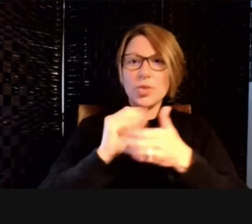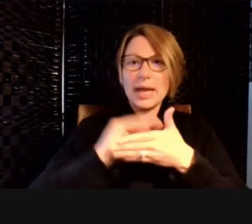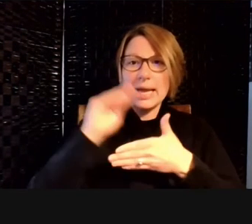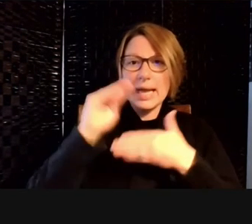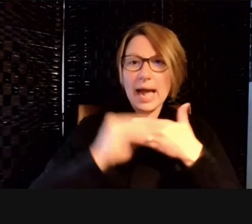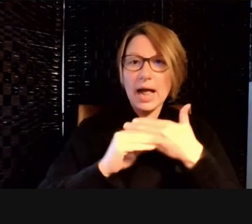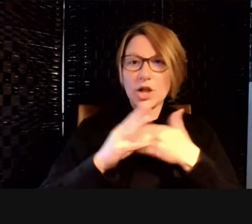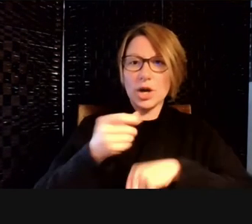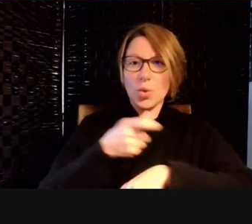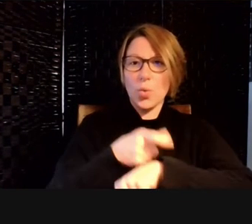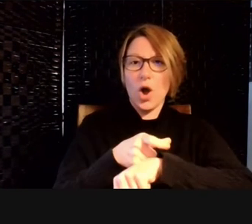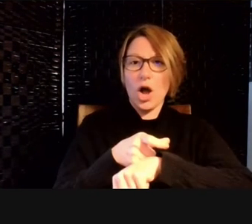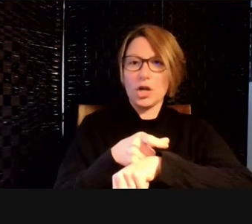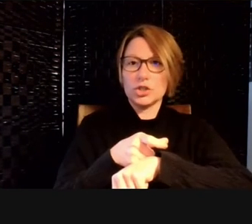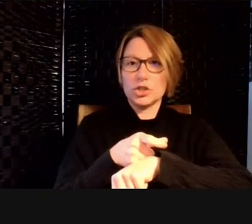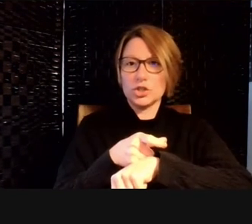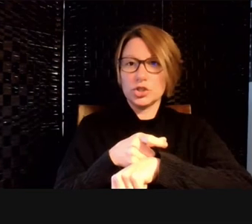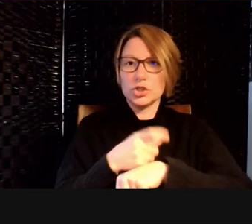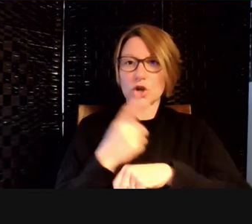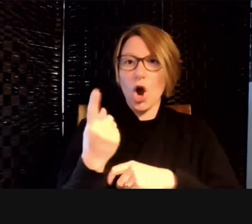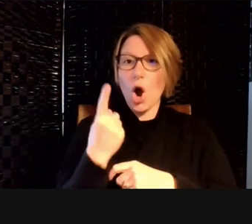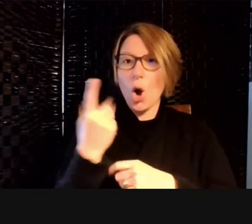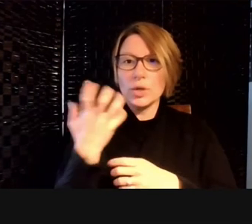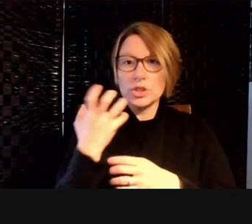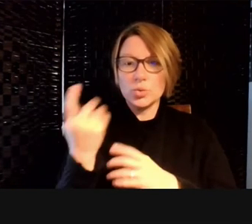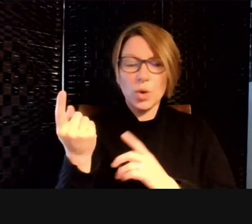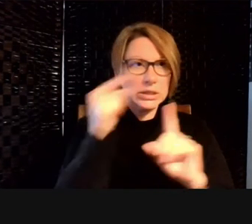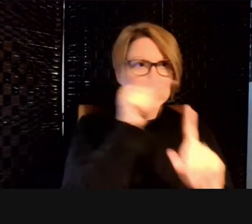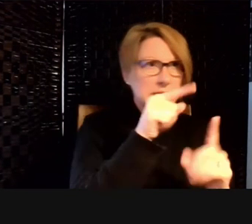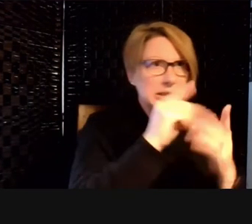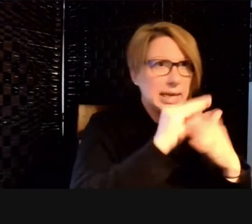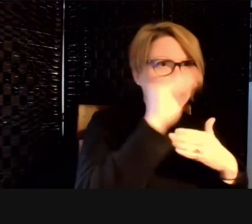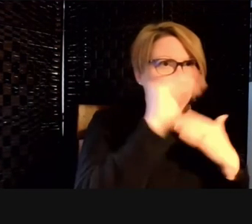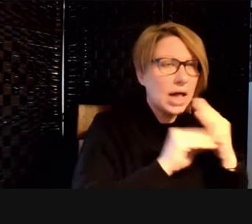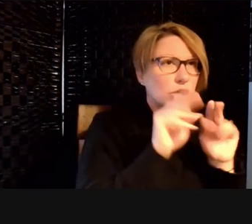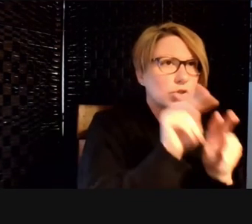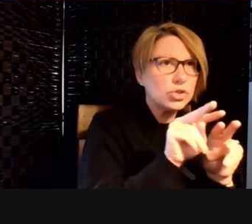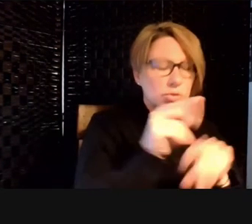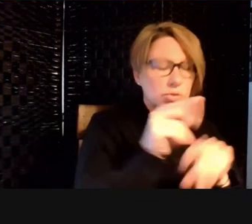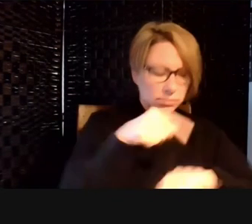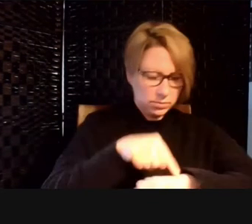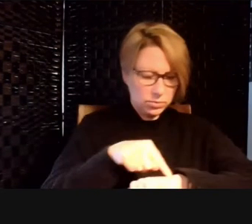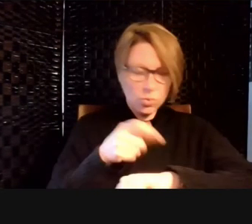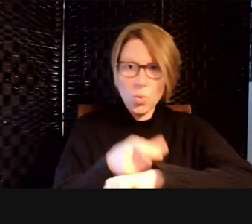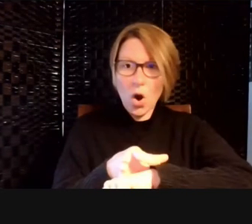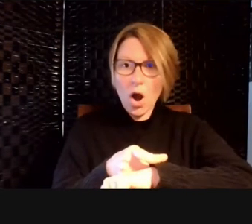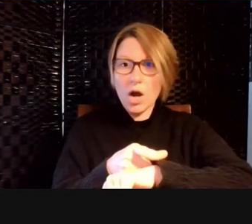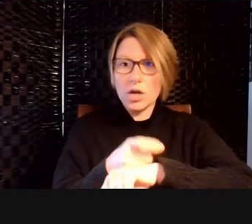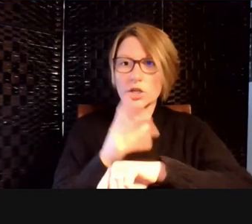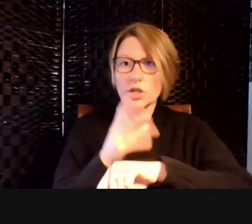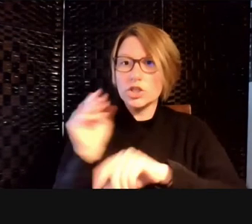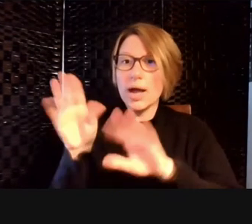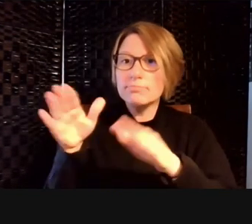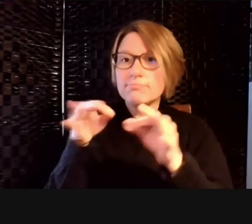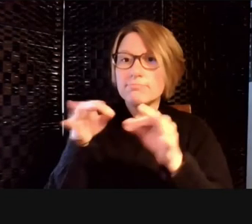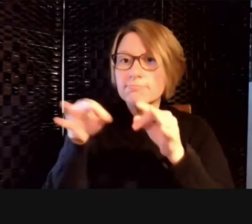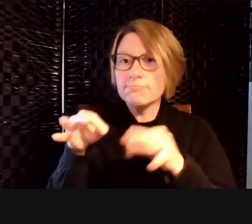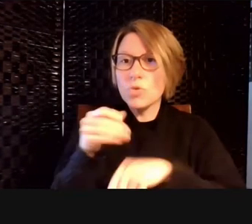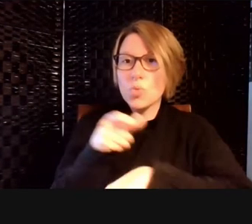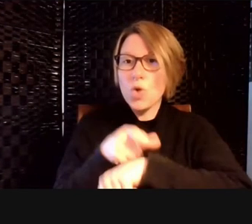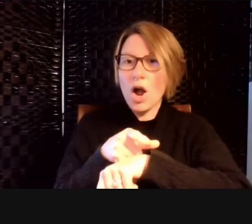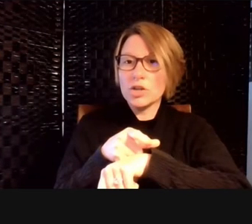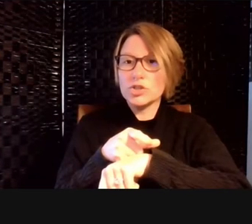watch. She's continually wanting to go back and reference her calendar and look at her watch and talk to people about her watch.